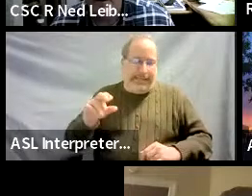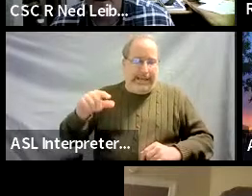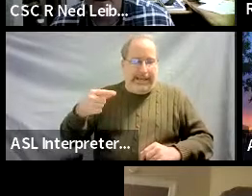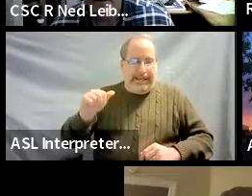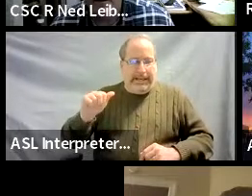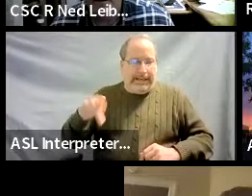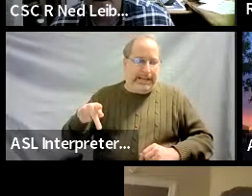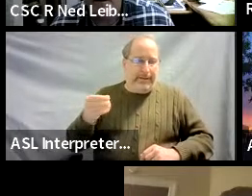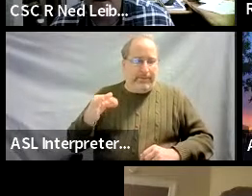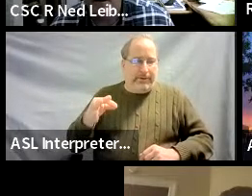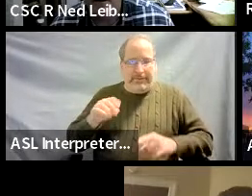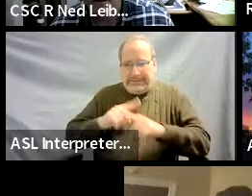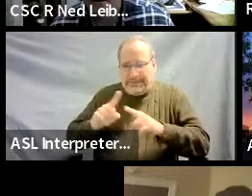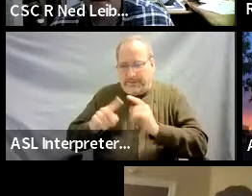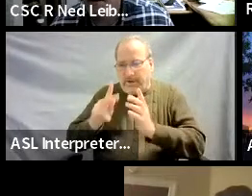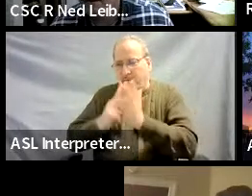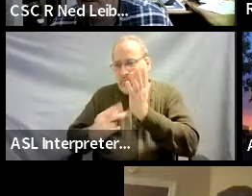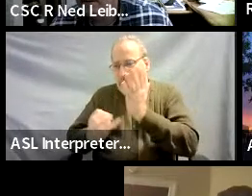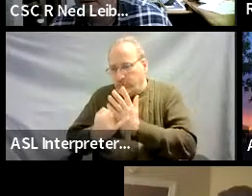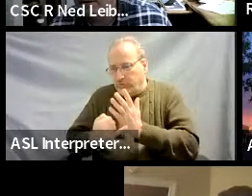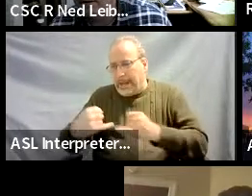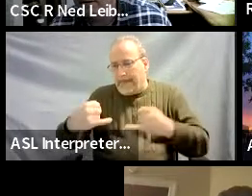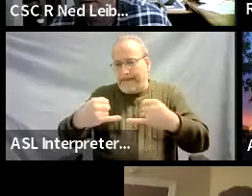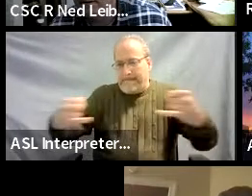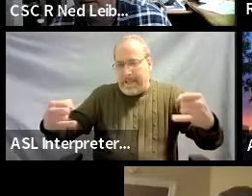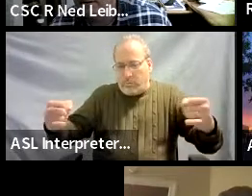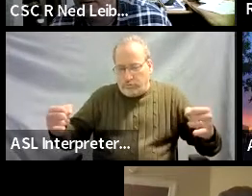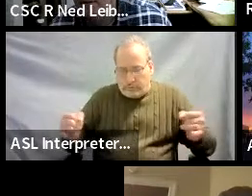where different project boundaries are.